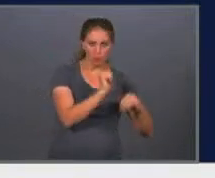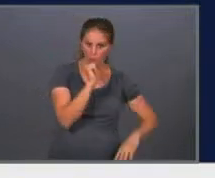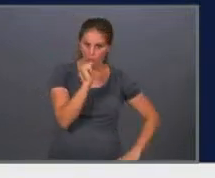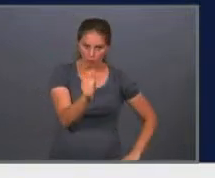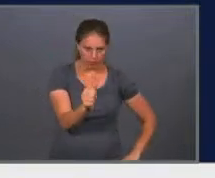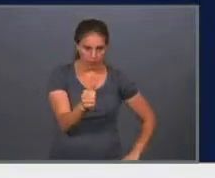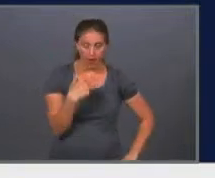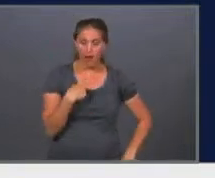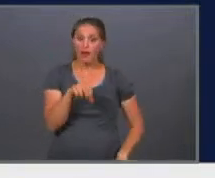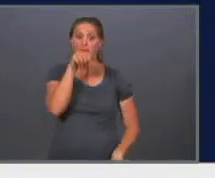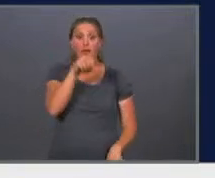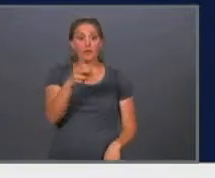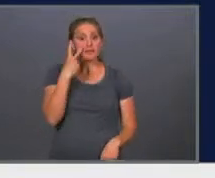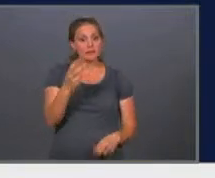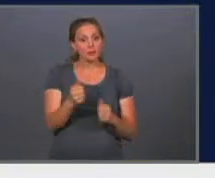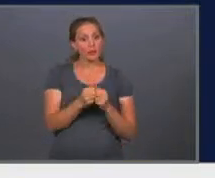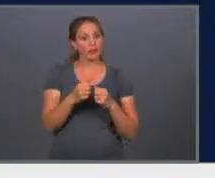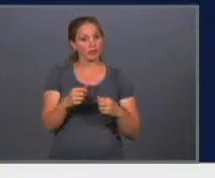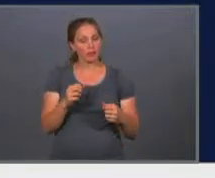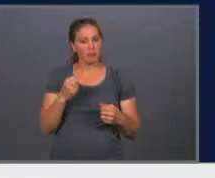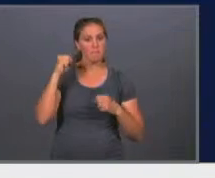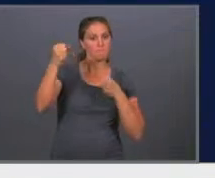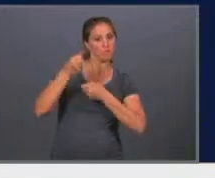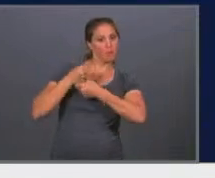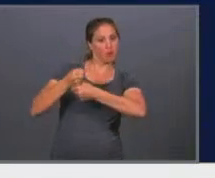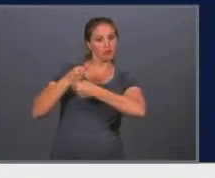protests. Iranian